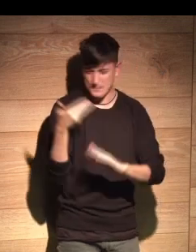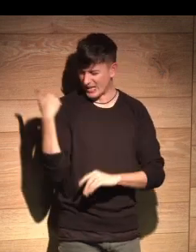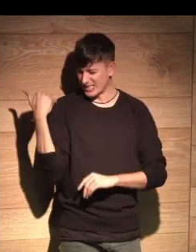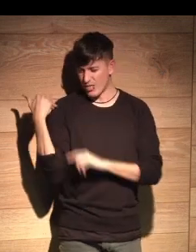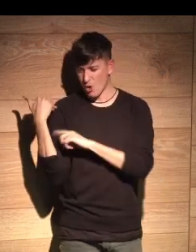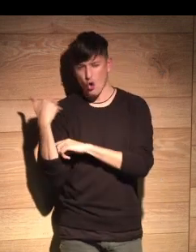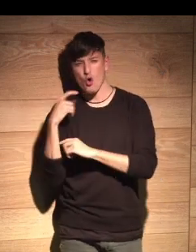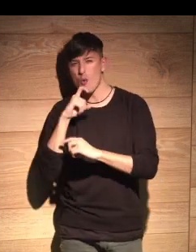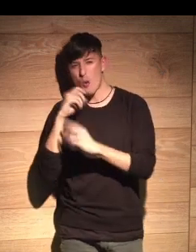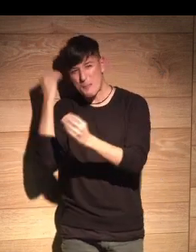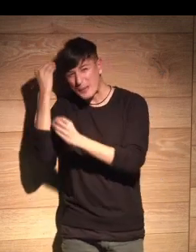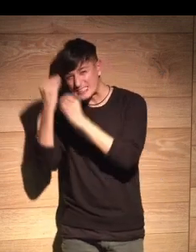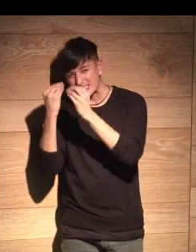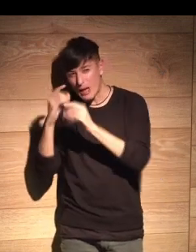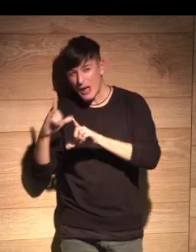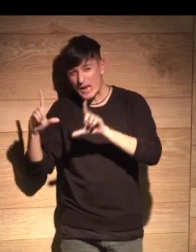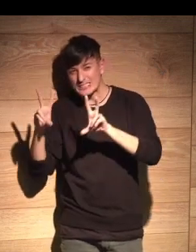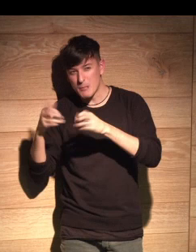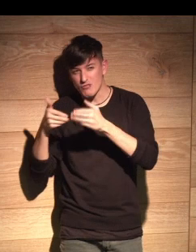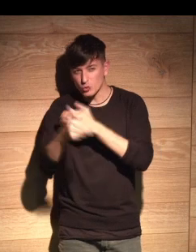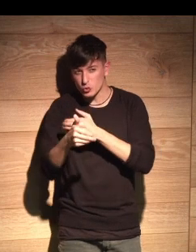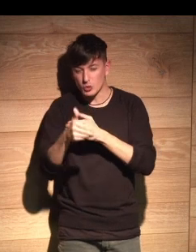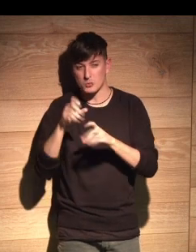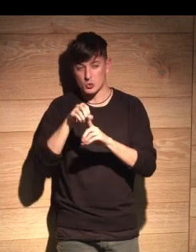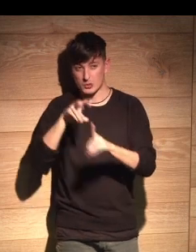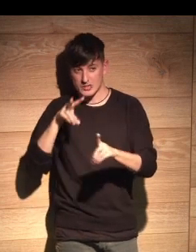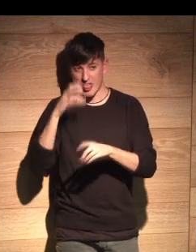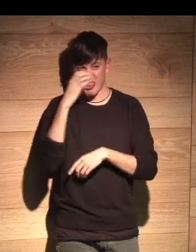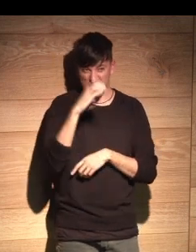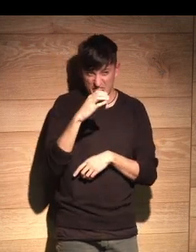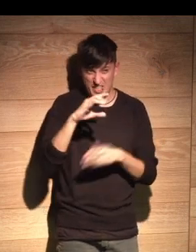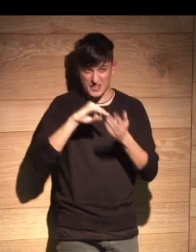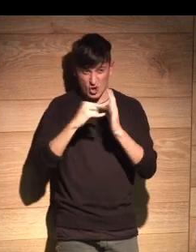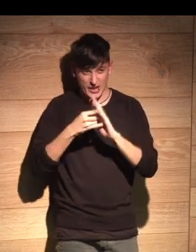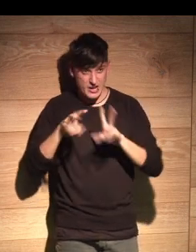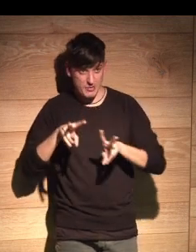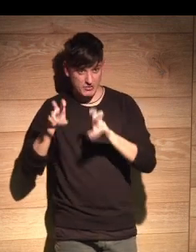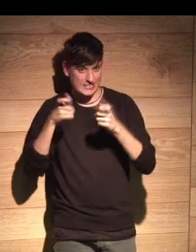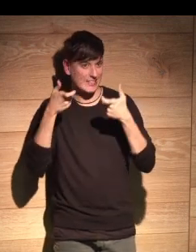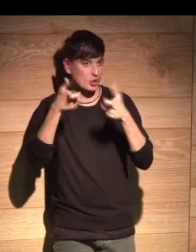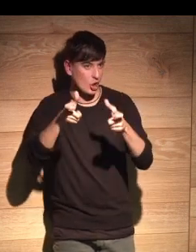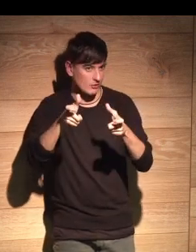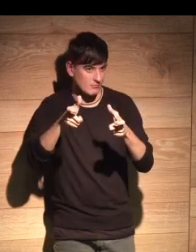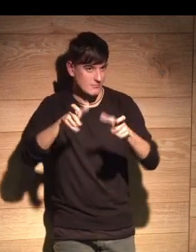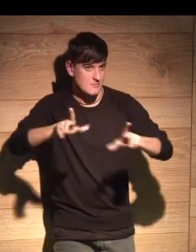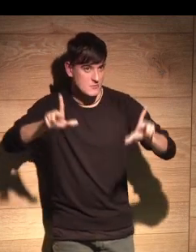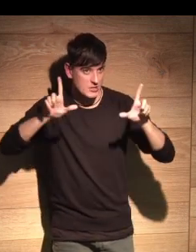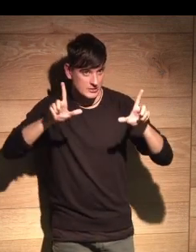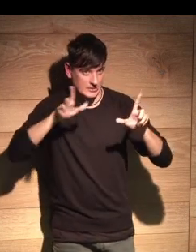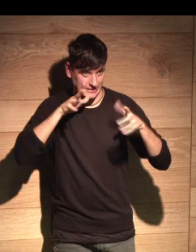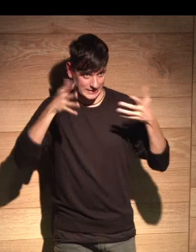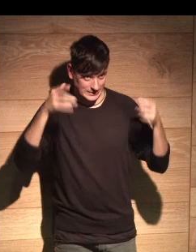past they did project the future from science, technology, and innovation, because that's the sector that we are addressing to